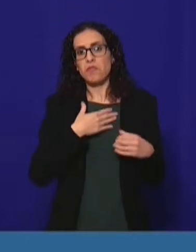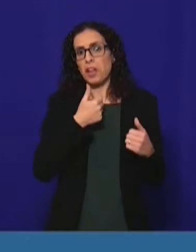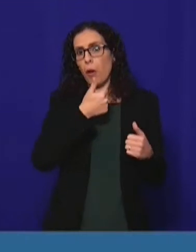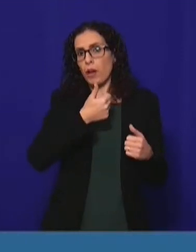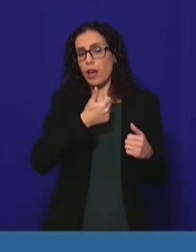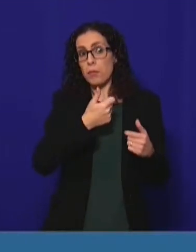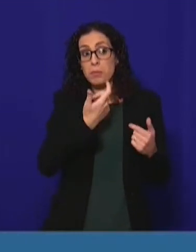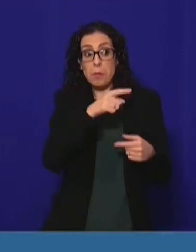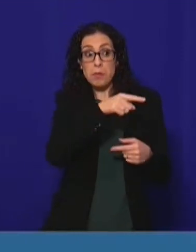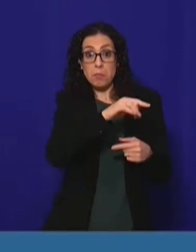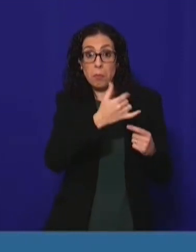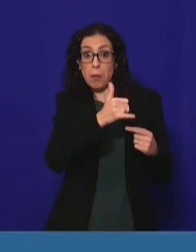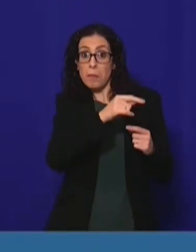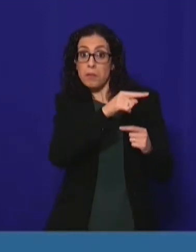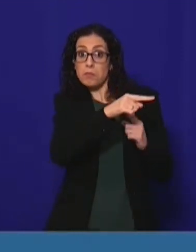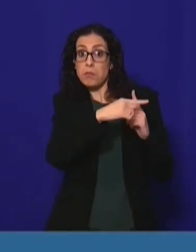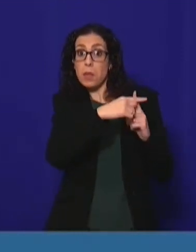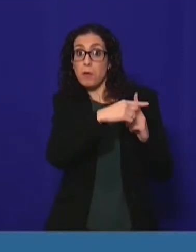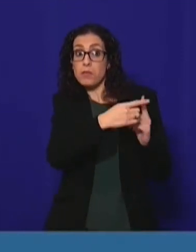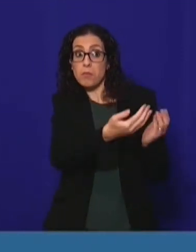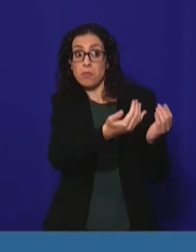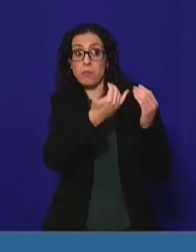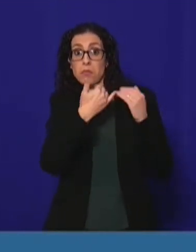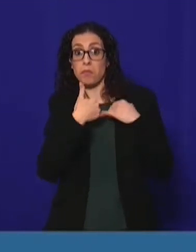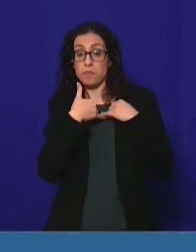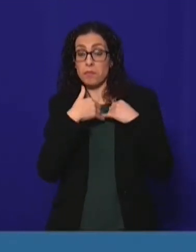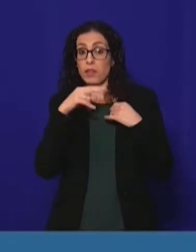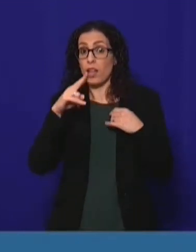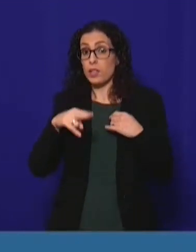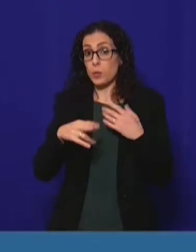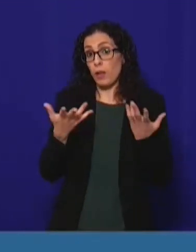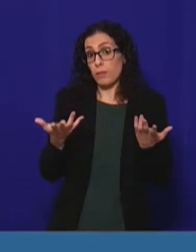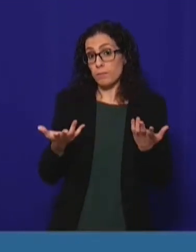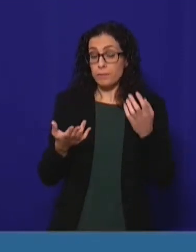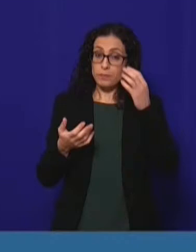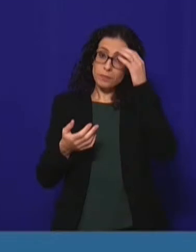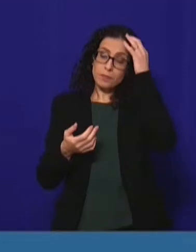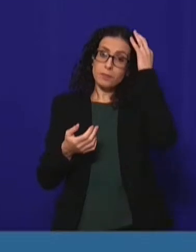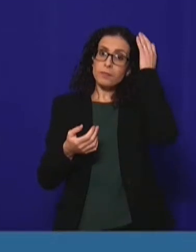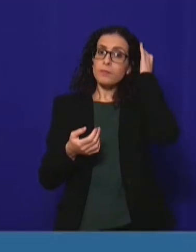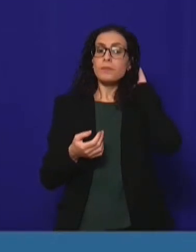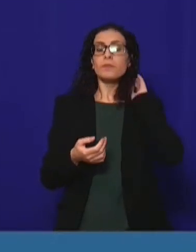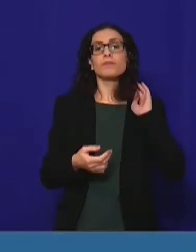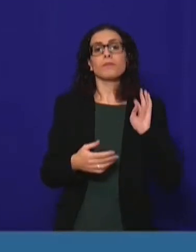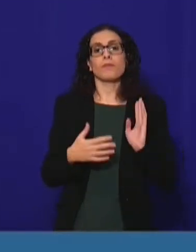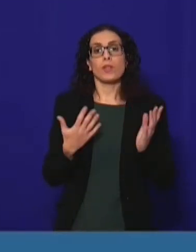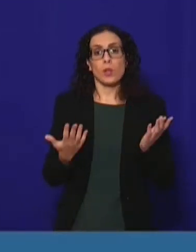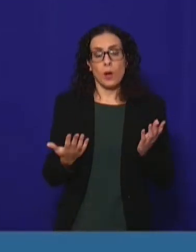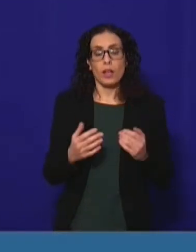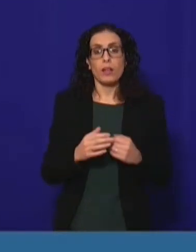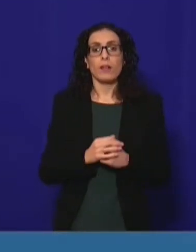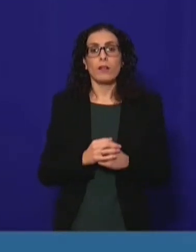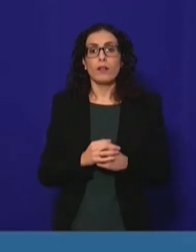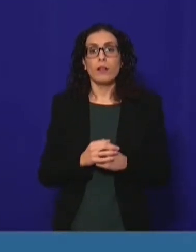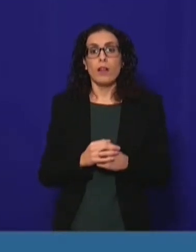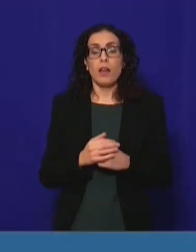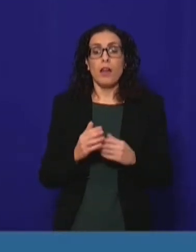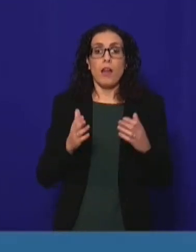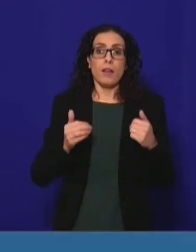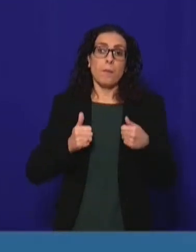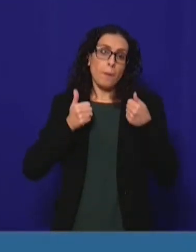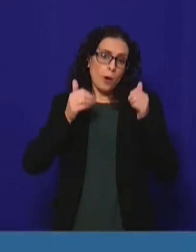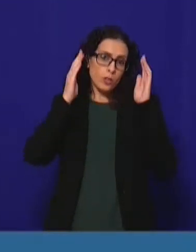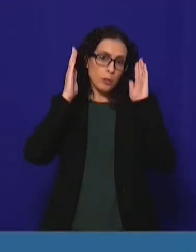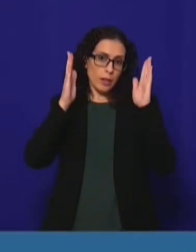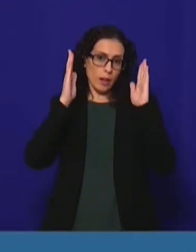he and you would not know, and you can easily have this spread in your household. So I appeal to everyone to let us